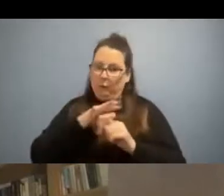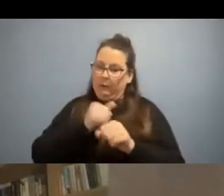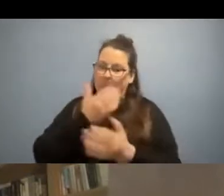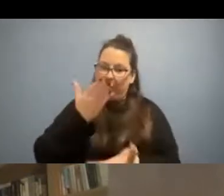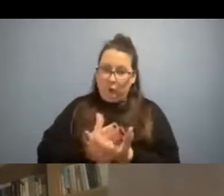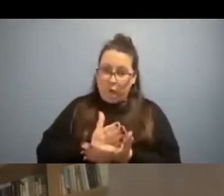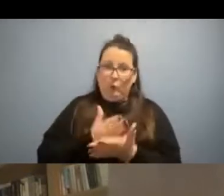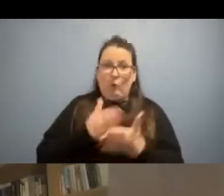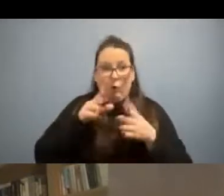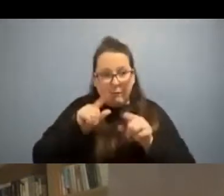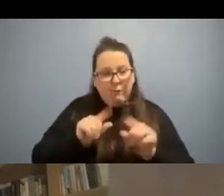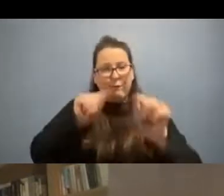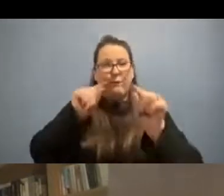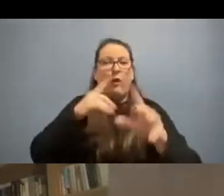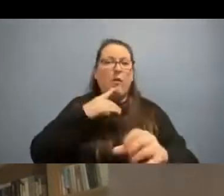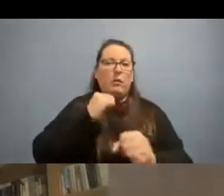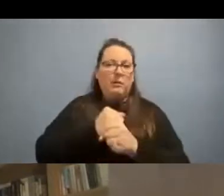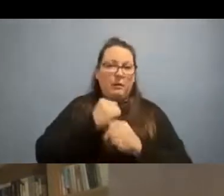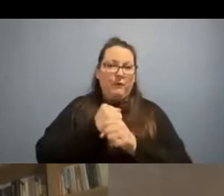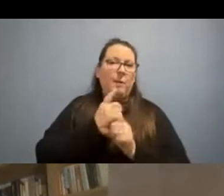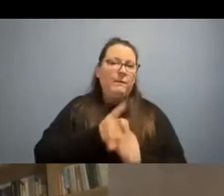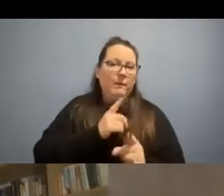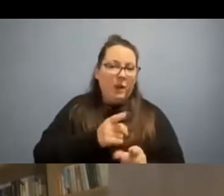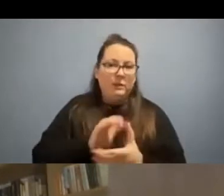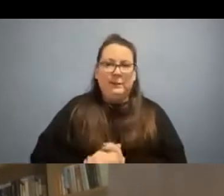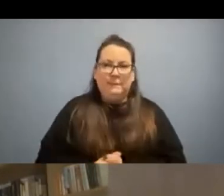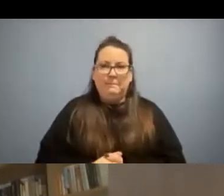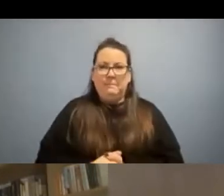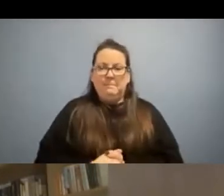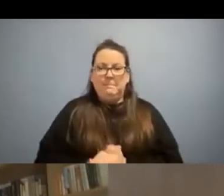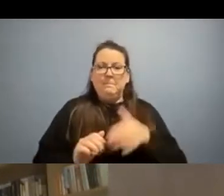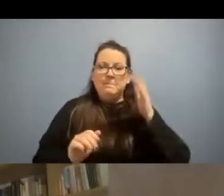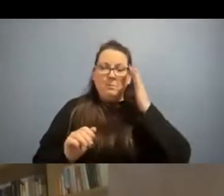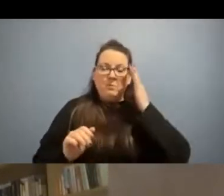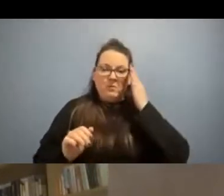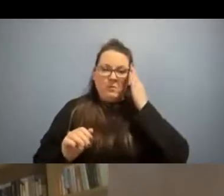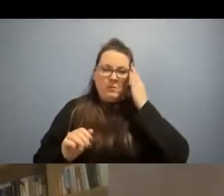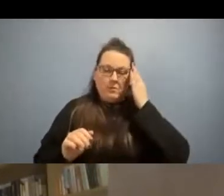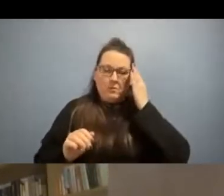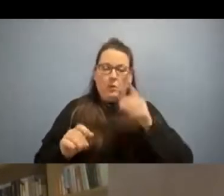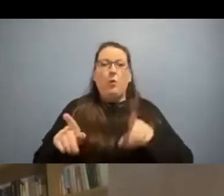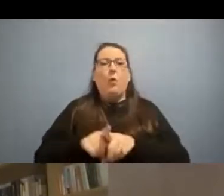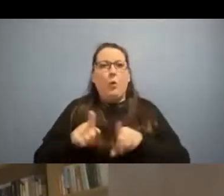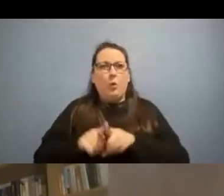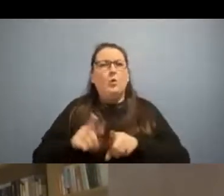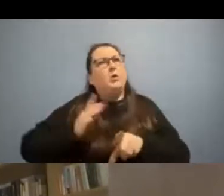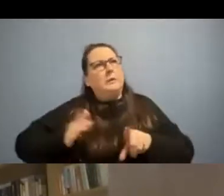health advice. The bit that goes with that is to recognise that different people are dealing with this